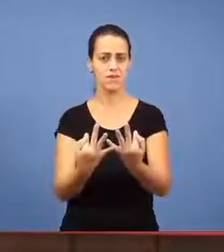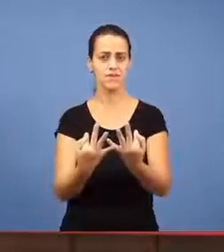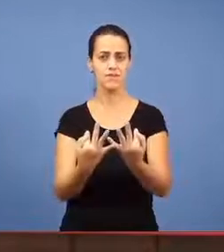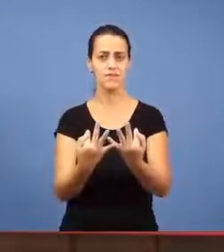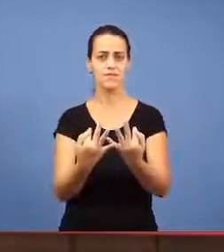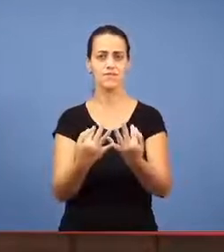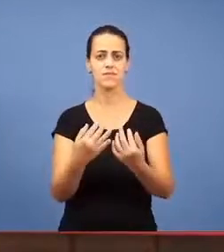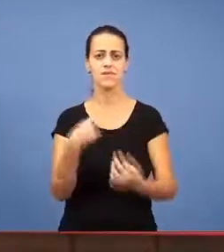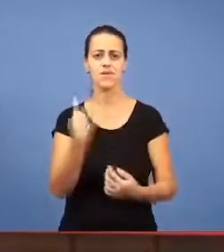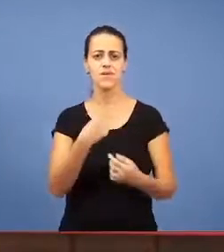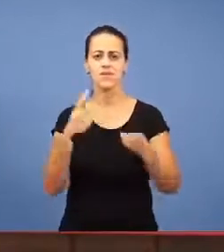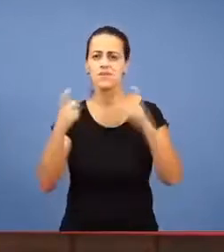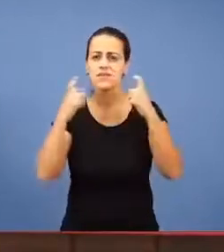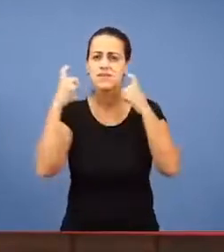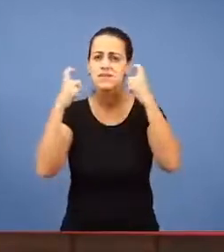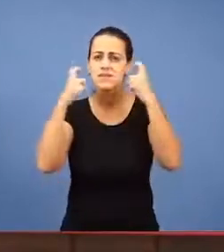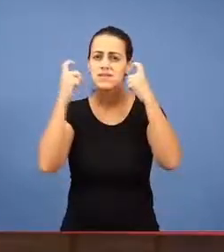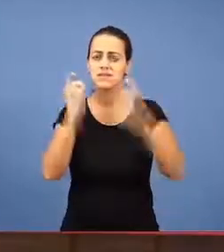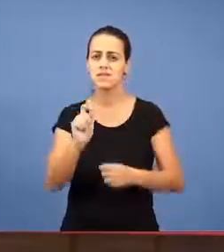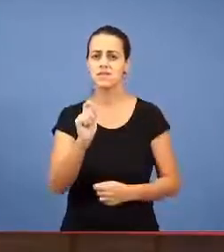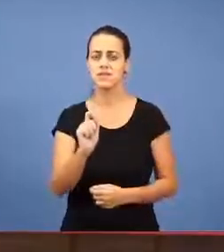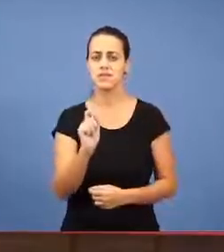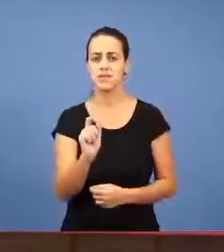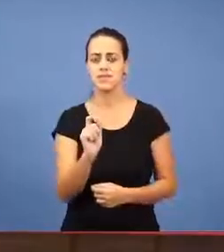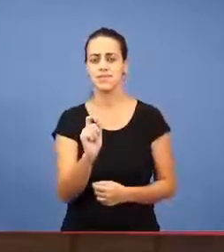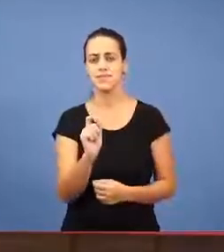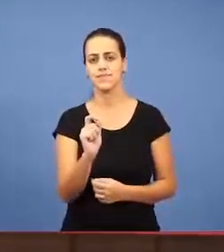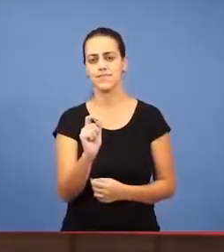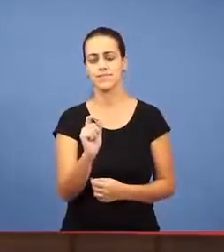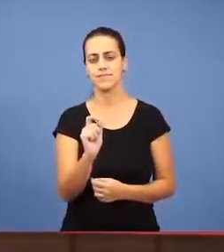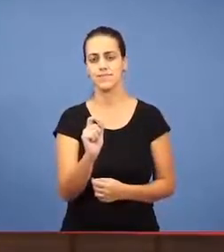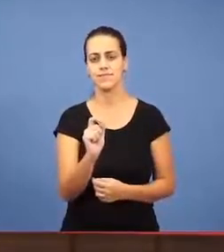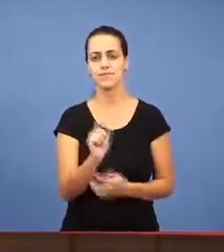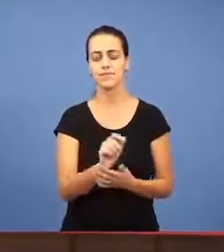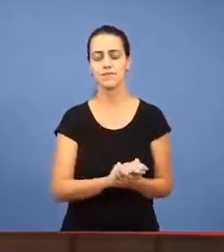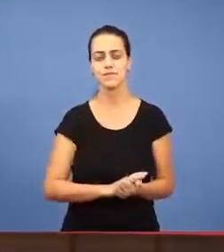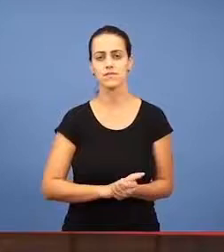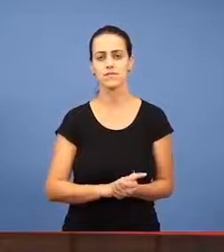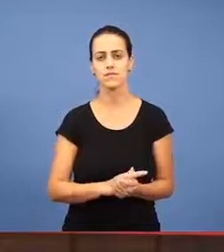family. And what is our greatest concern today? Sometimes